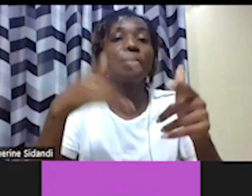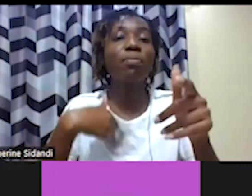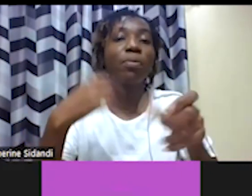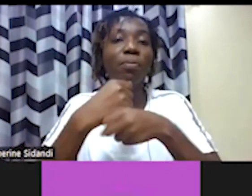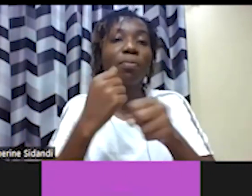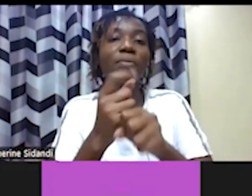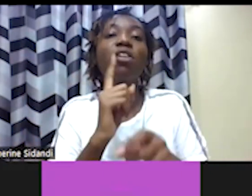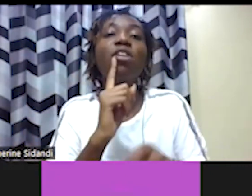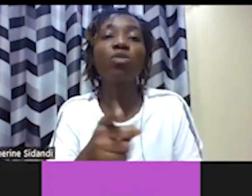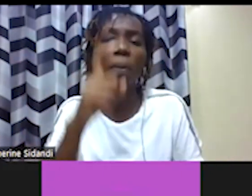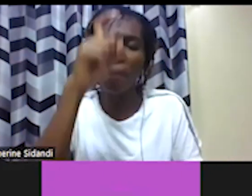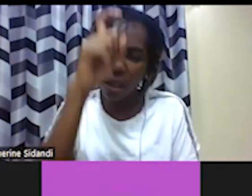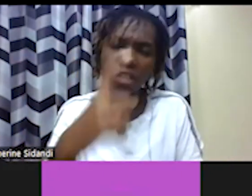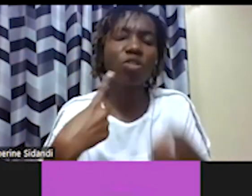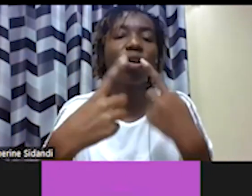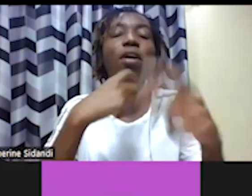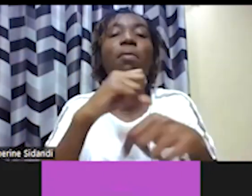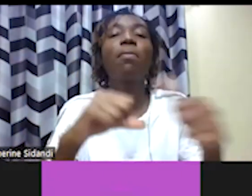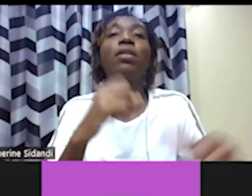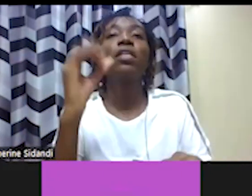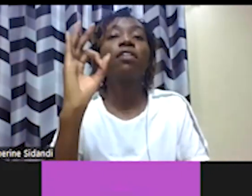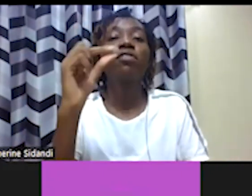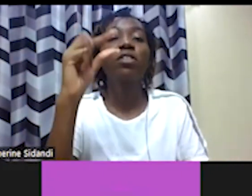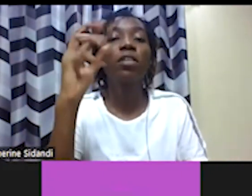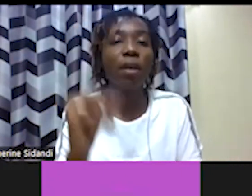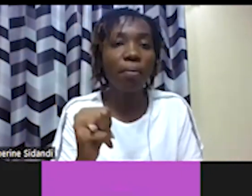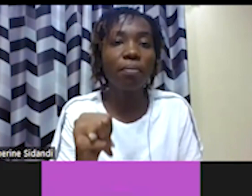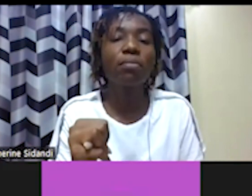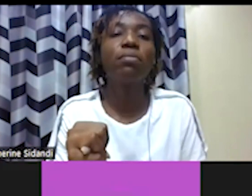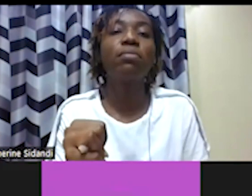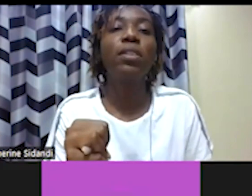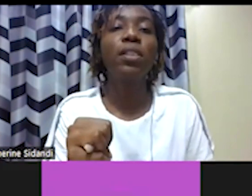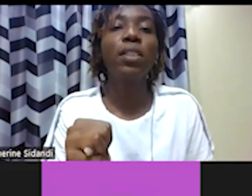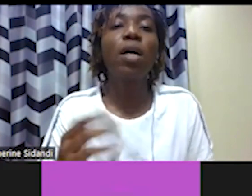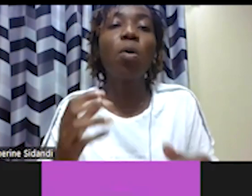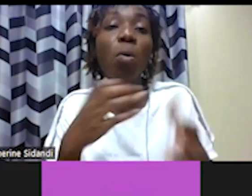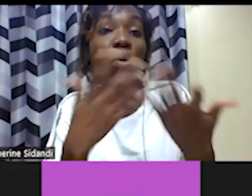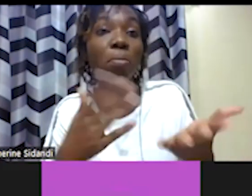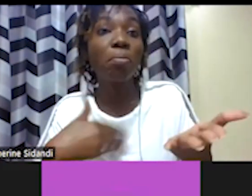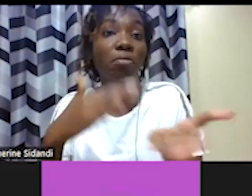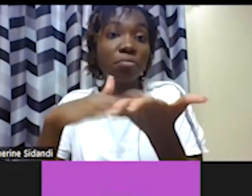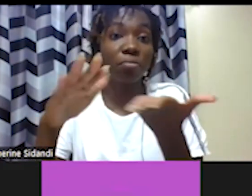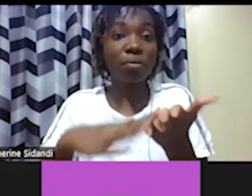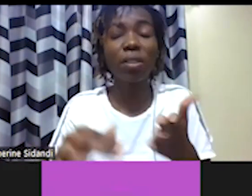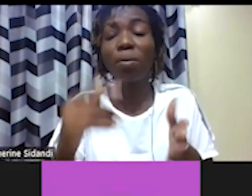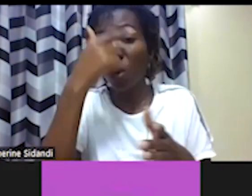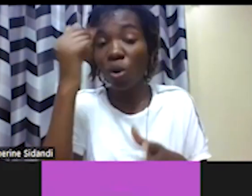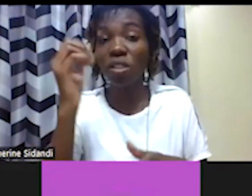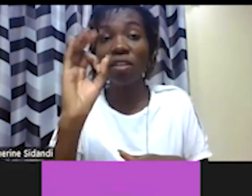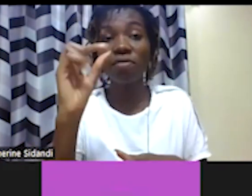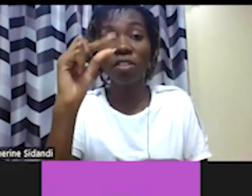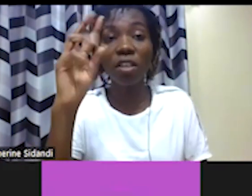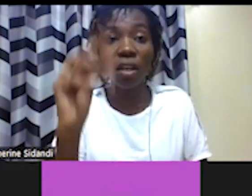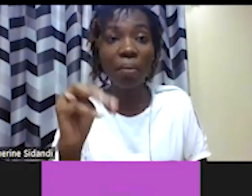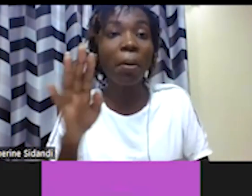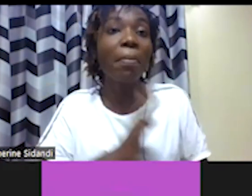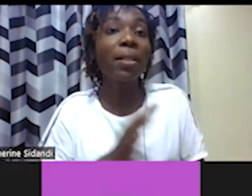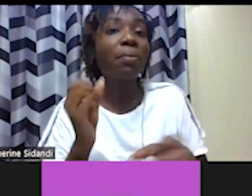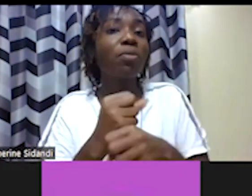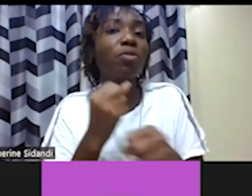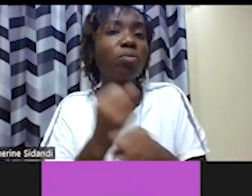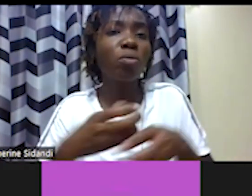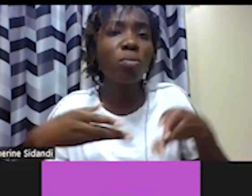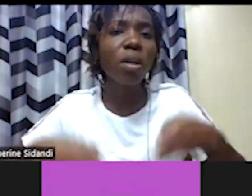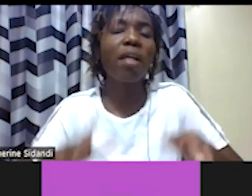FGM a culprit, or I give the excuse that because of FGM, mothers are not able to give birth quickly, so we need a